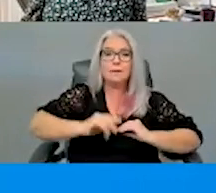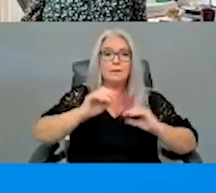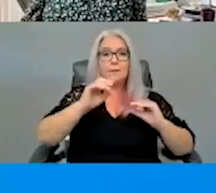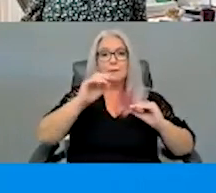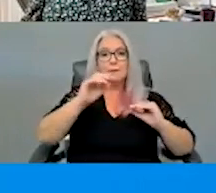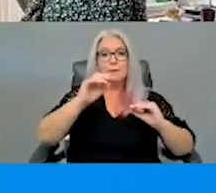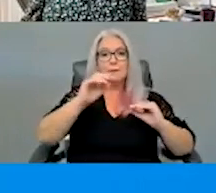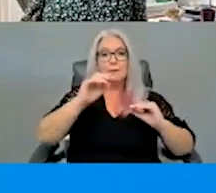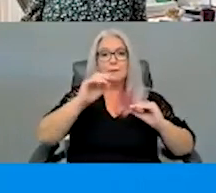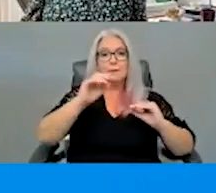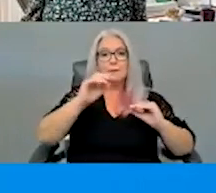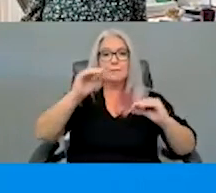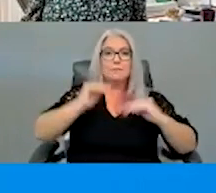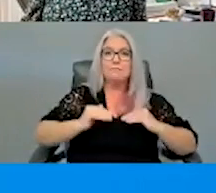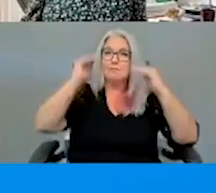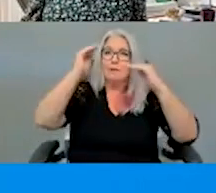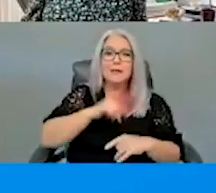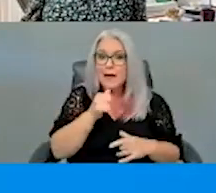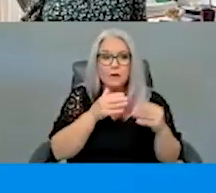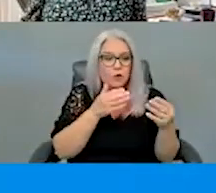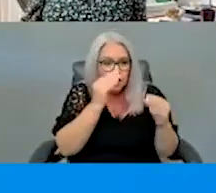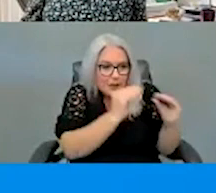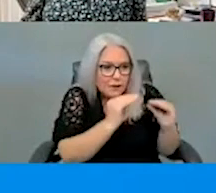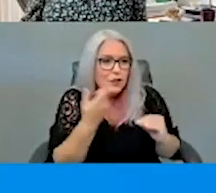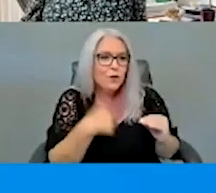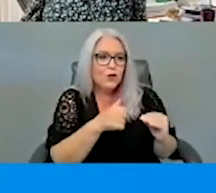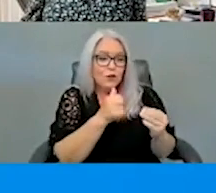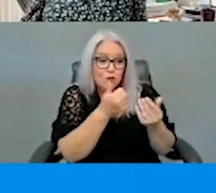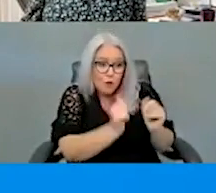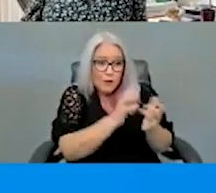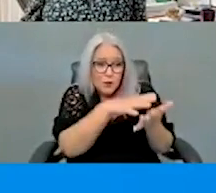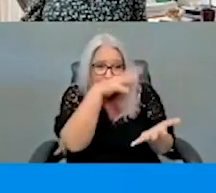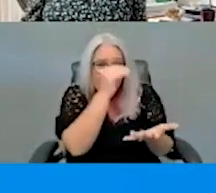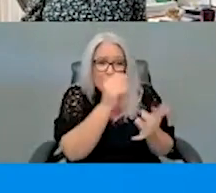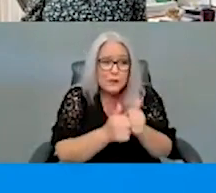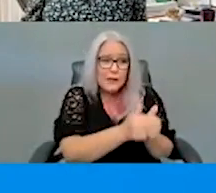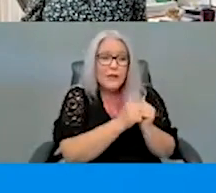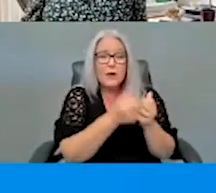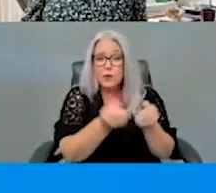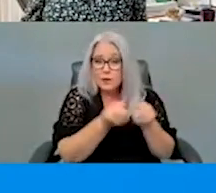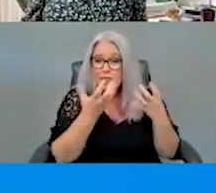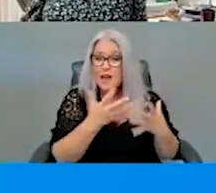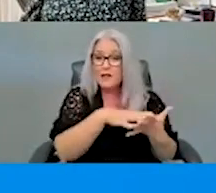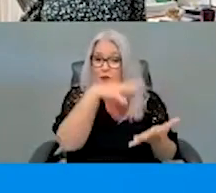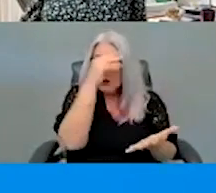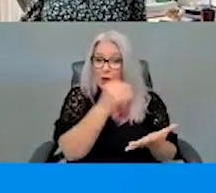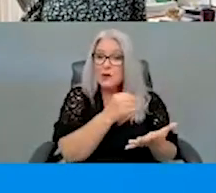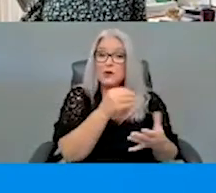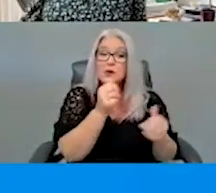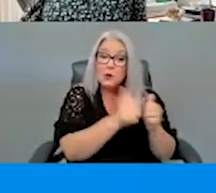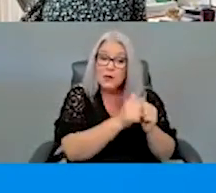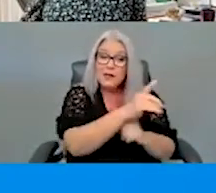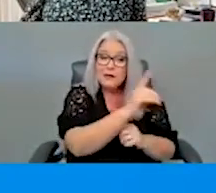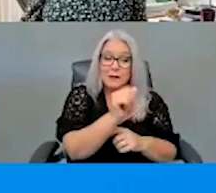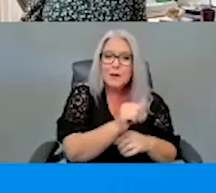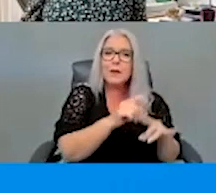to recognize that, look, we're unlearning this together. There's a lot to learn with disability, but there's also a lot to unlearn. And it